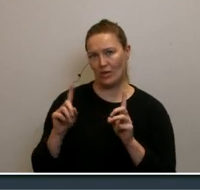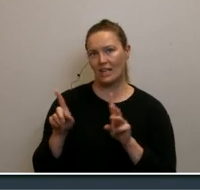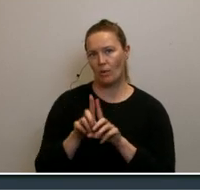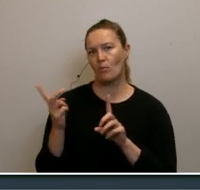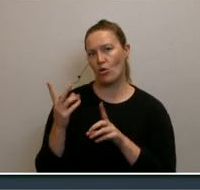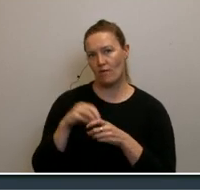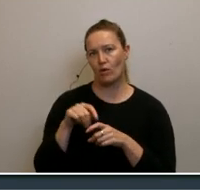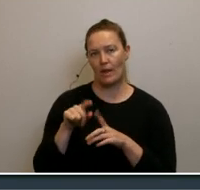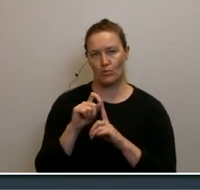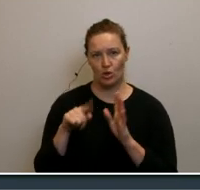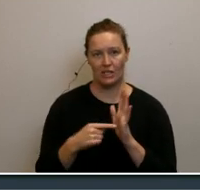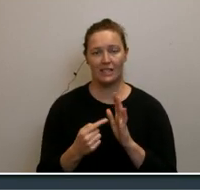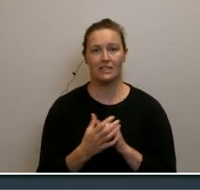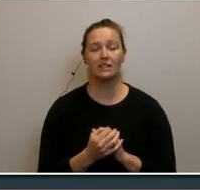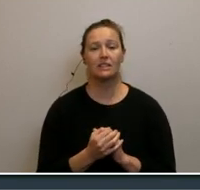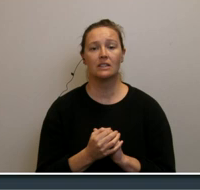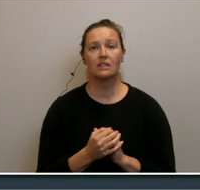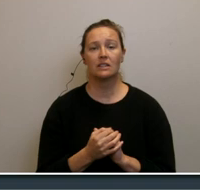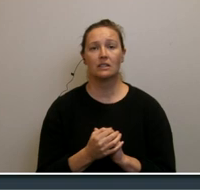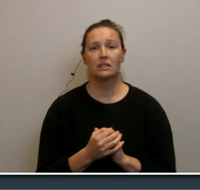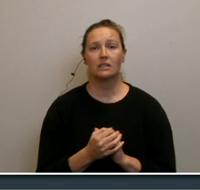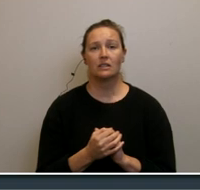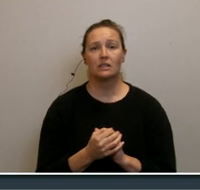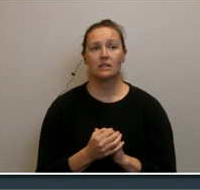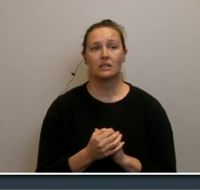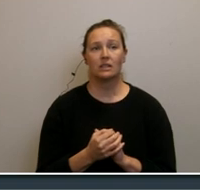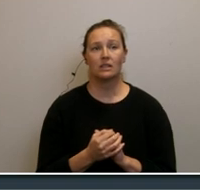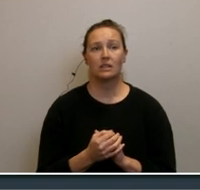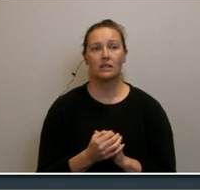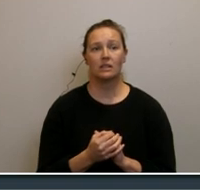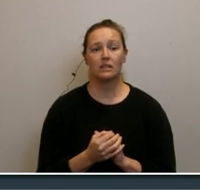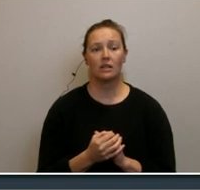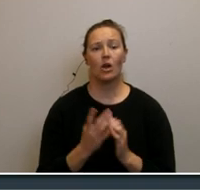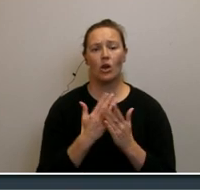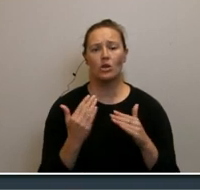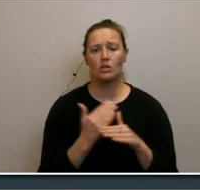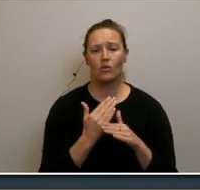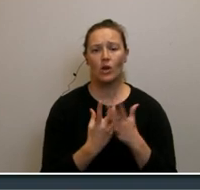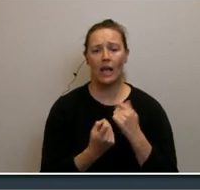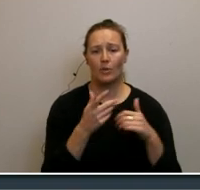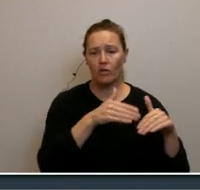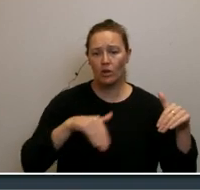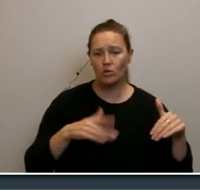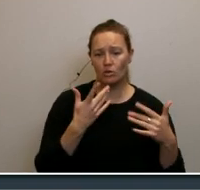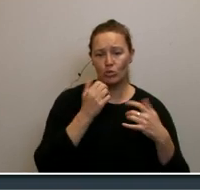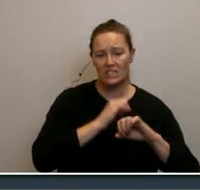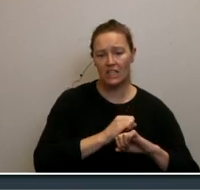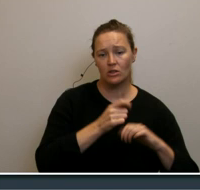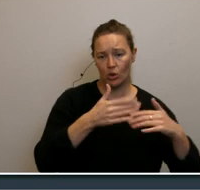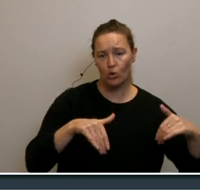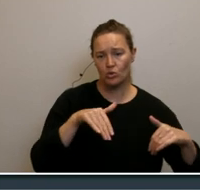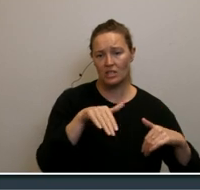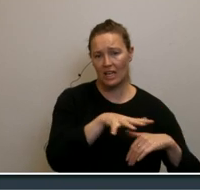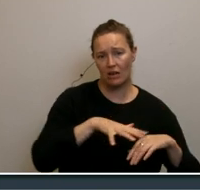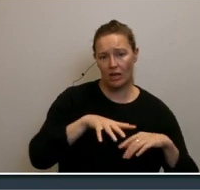So a lot of work that's been done on the coast looking at the protection and erosion of the coastal area, and we see